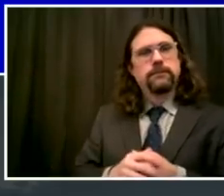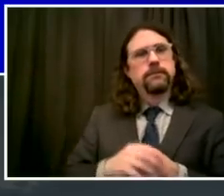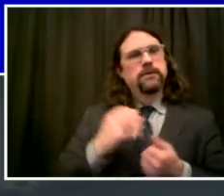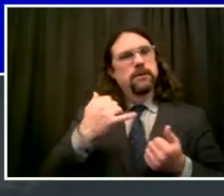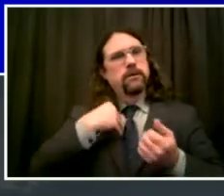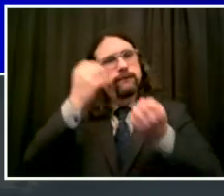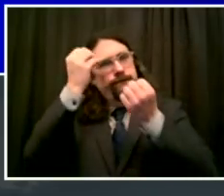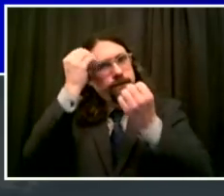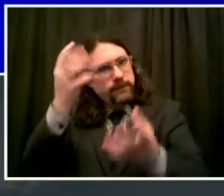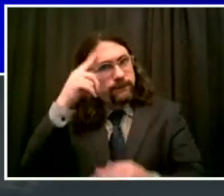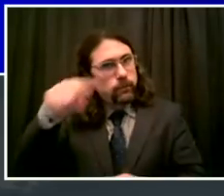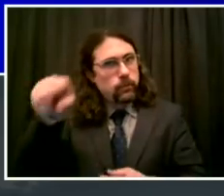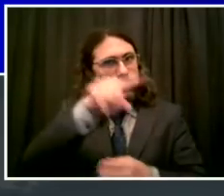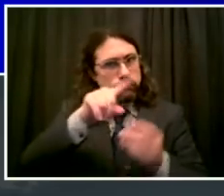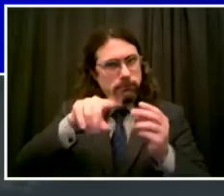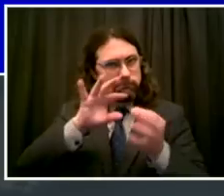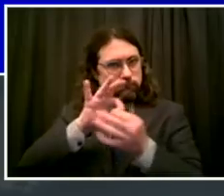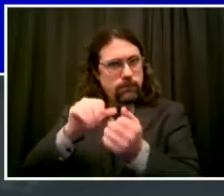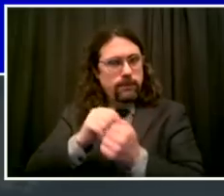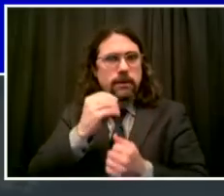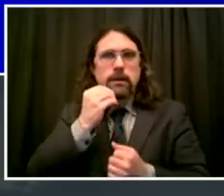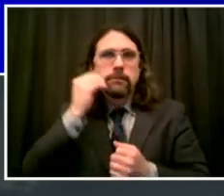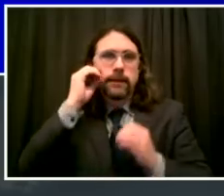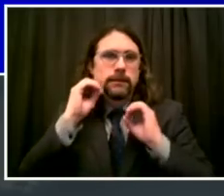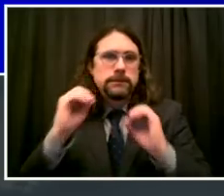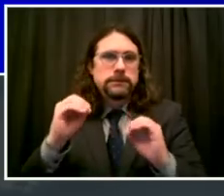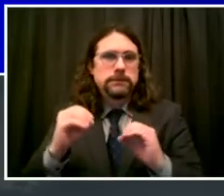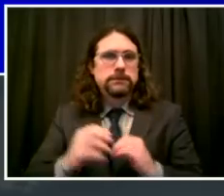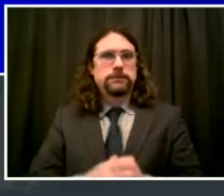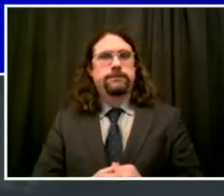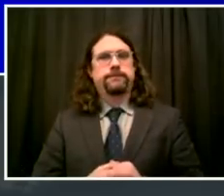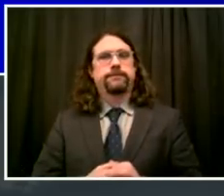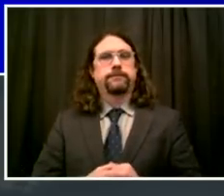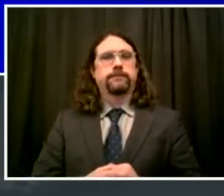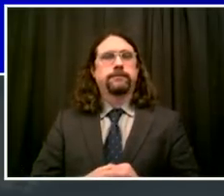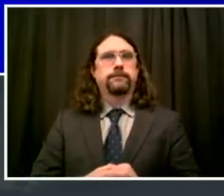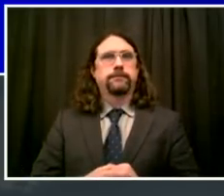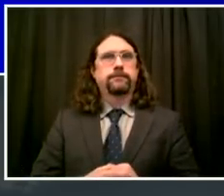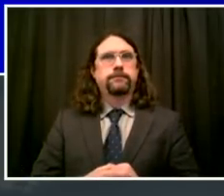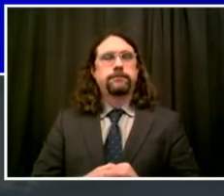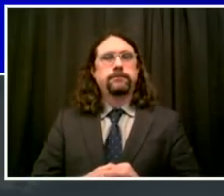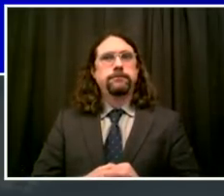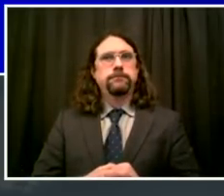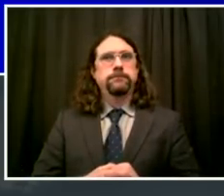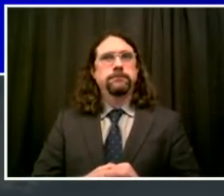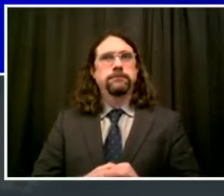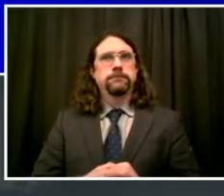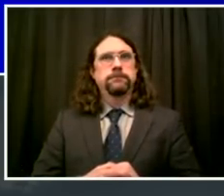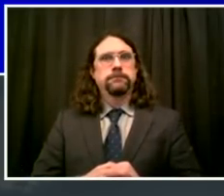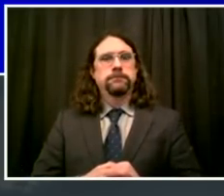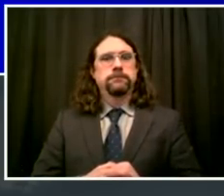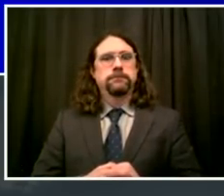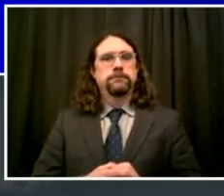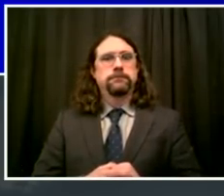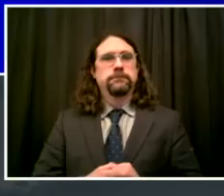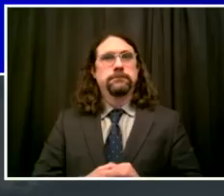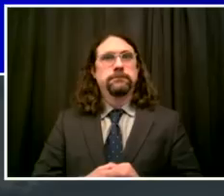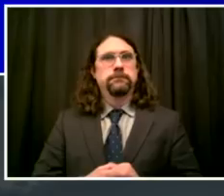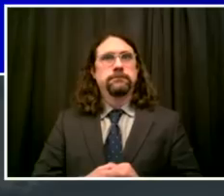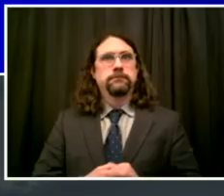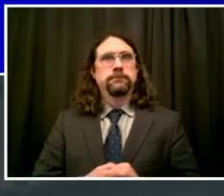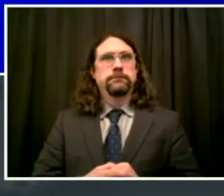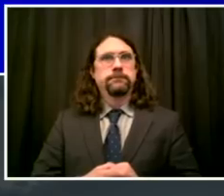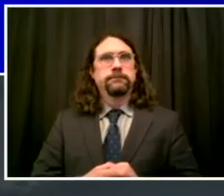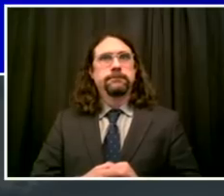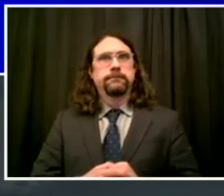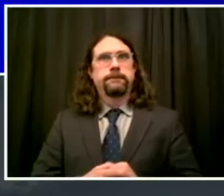first relates to our shelters. We've been trying to make sure, as we deal with the